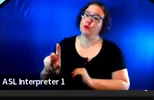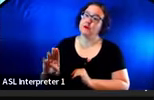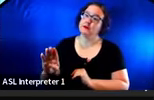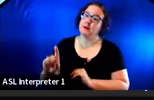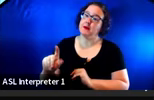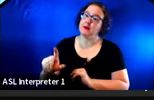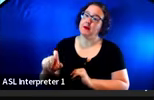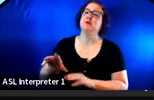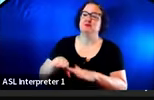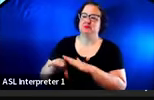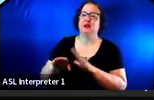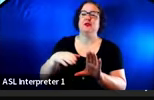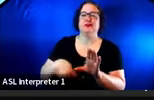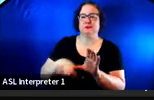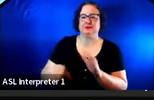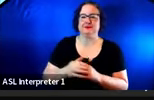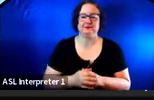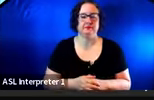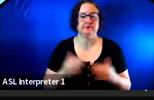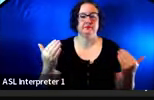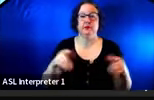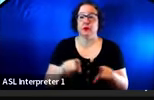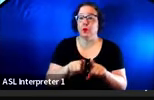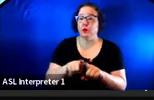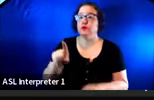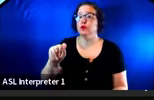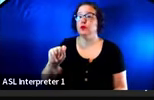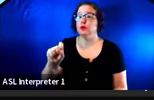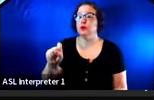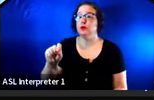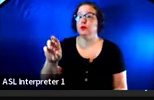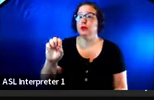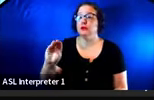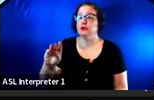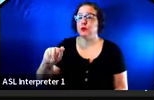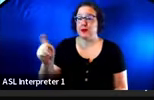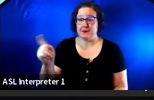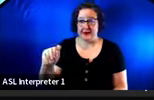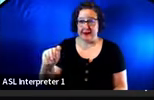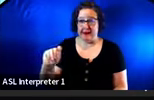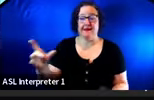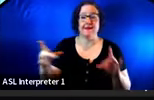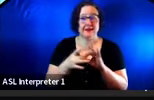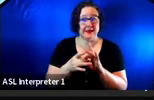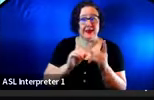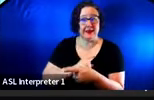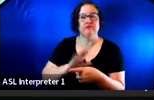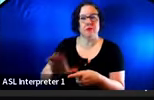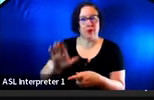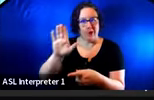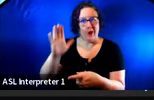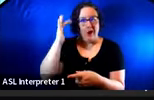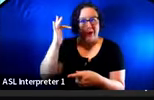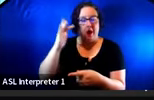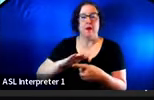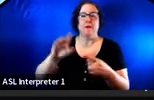captioning. You can also use the stream text link that I will drop in the chat shortly. This is a great option because you can change the